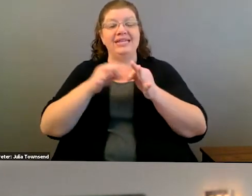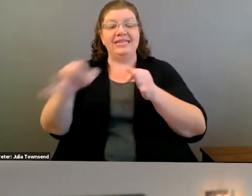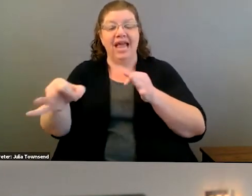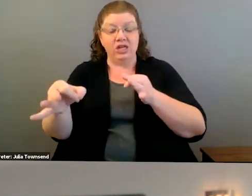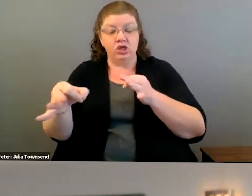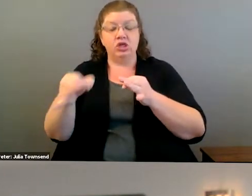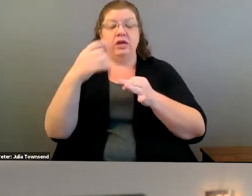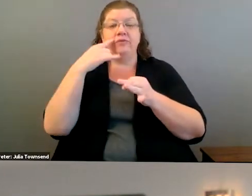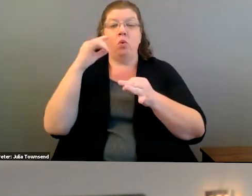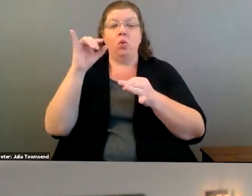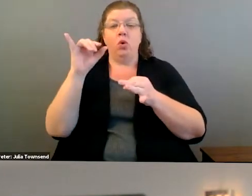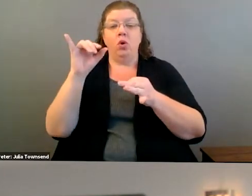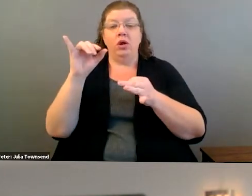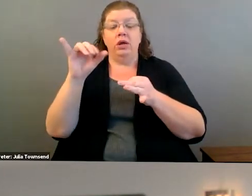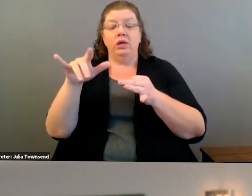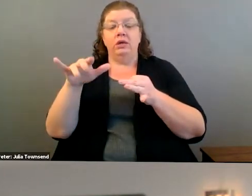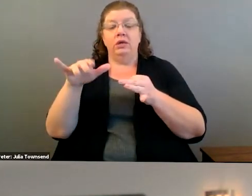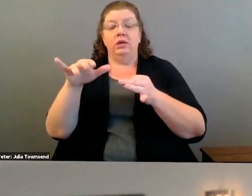this